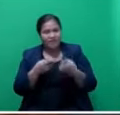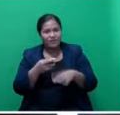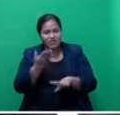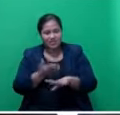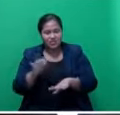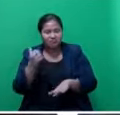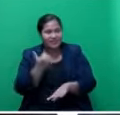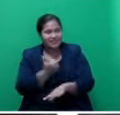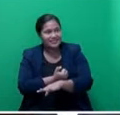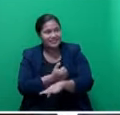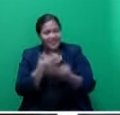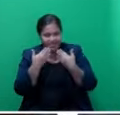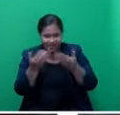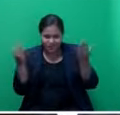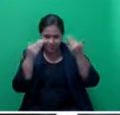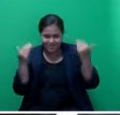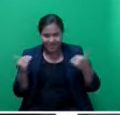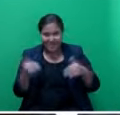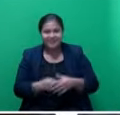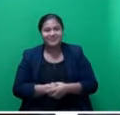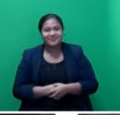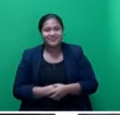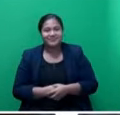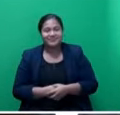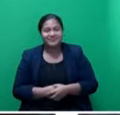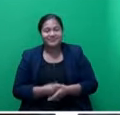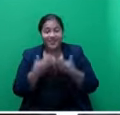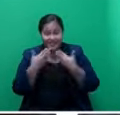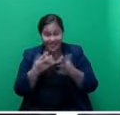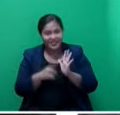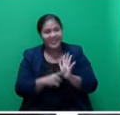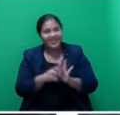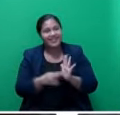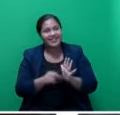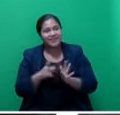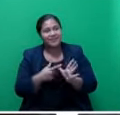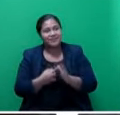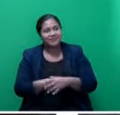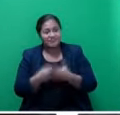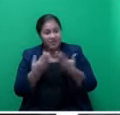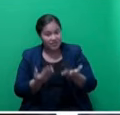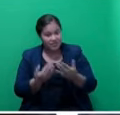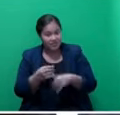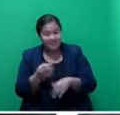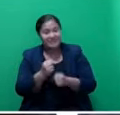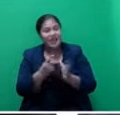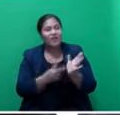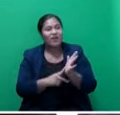Speaker. I thank the Honourable Linda Tambuya. Honourable Viram Walker, you have the floor.